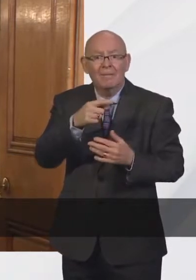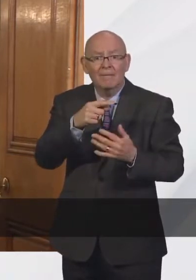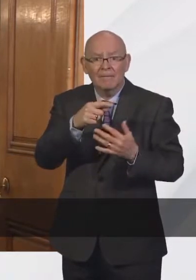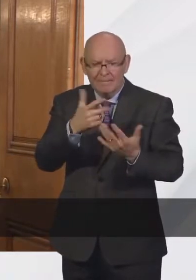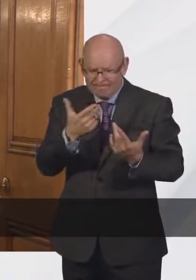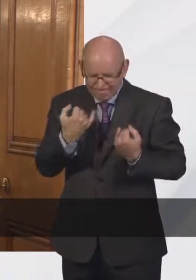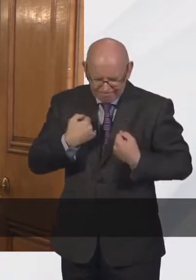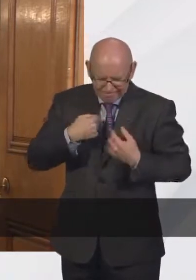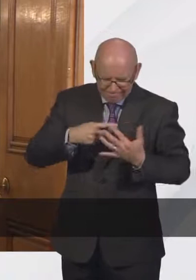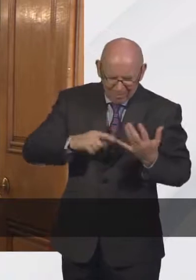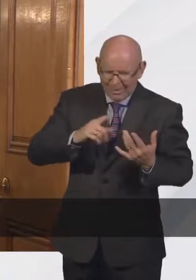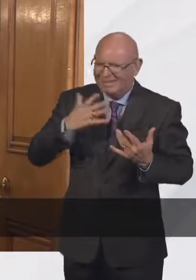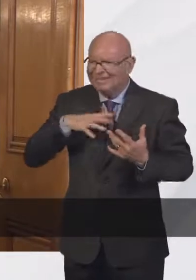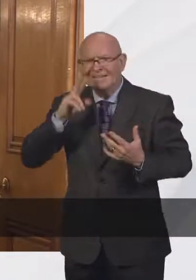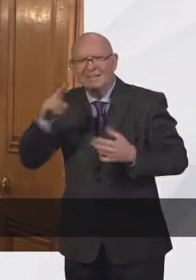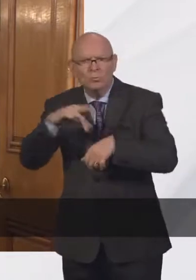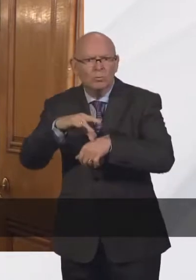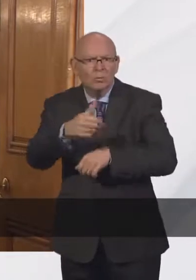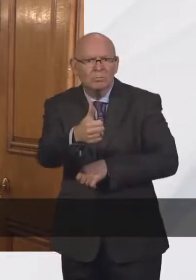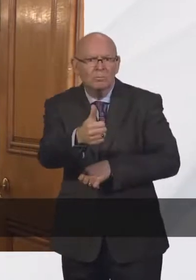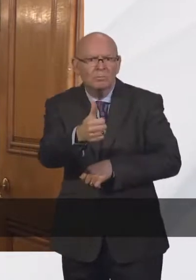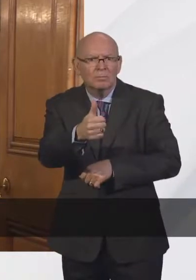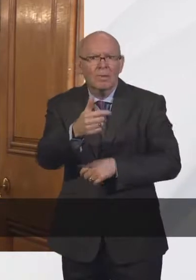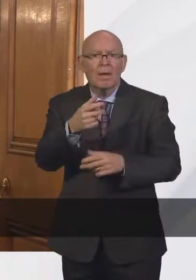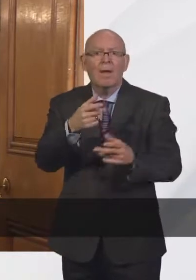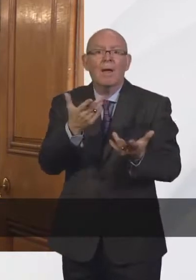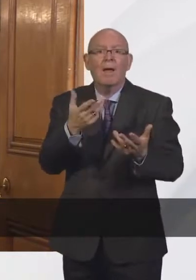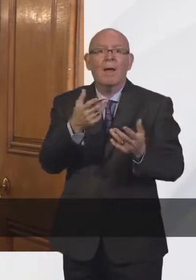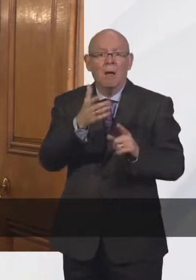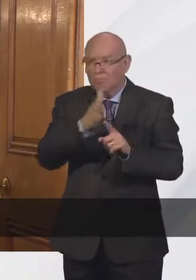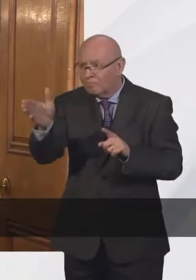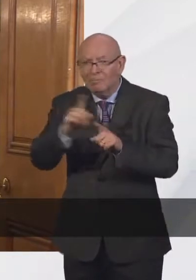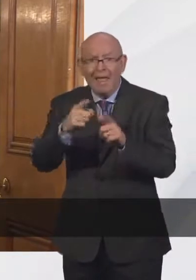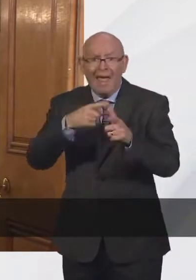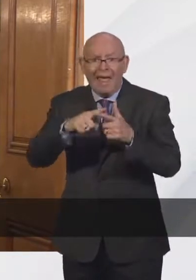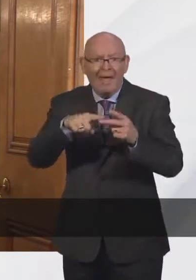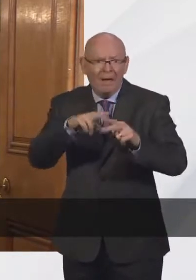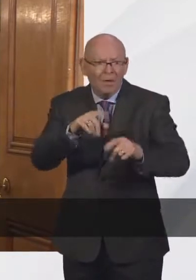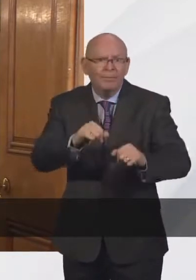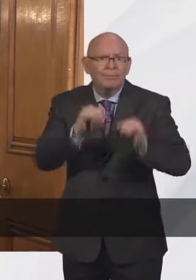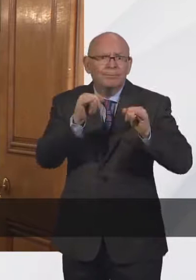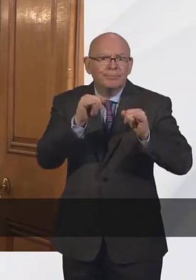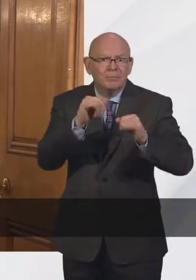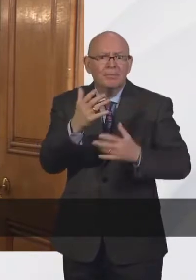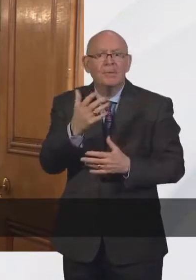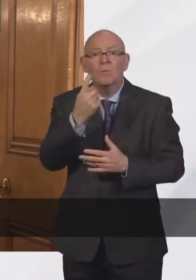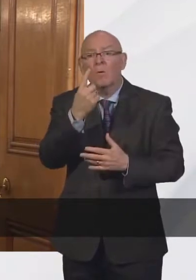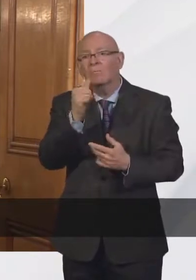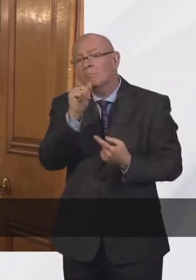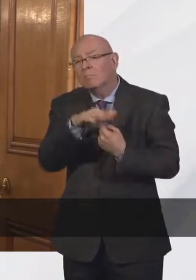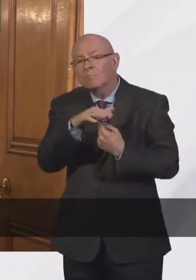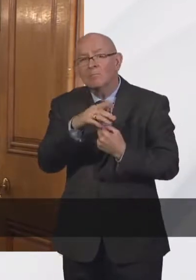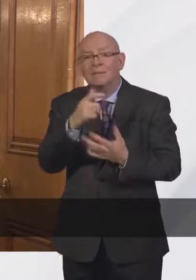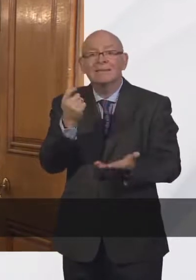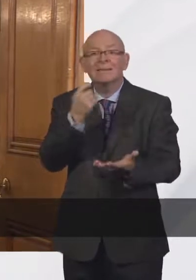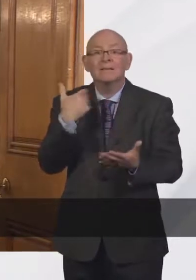is protecting NHS capacity. We don't want to see people suffer through not now using the NHS,